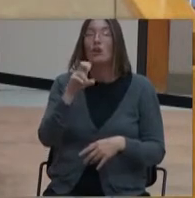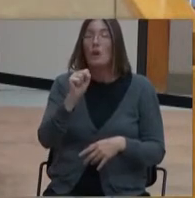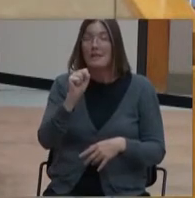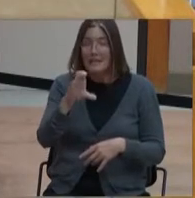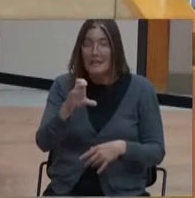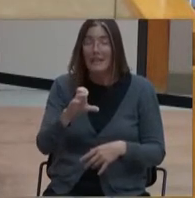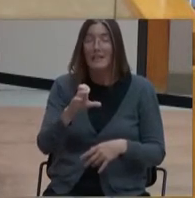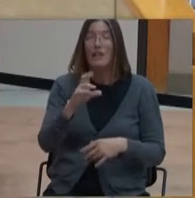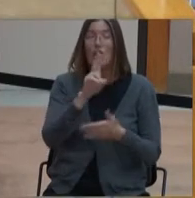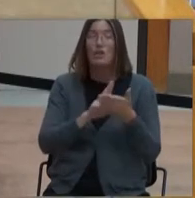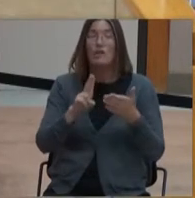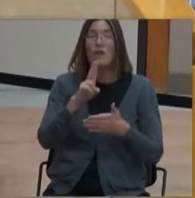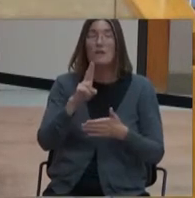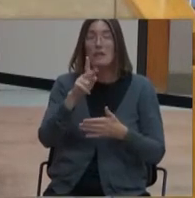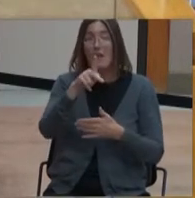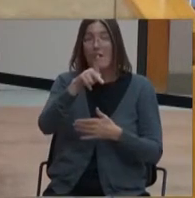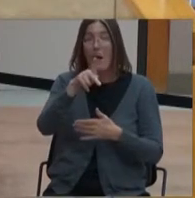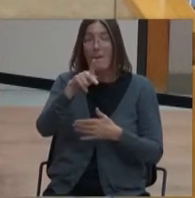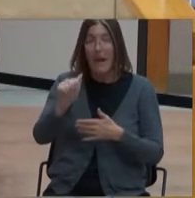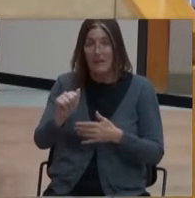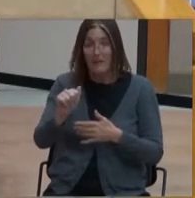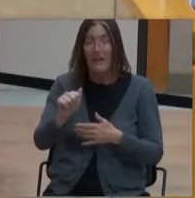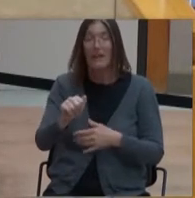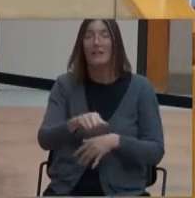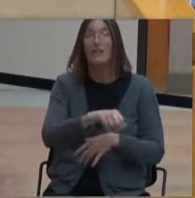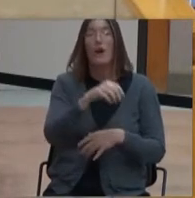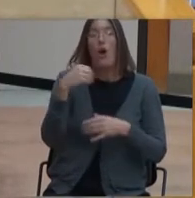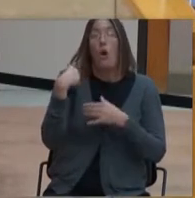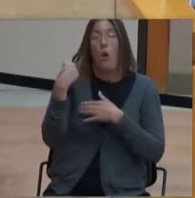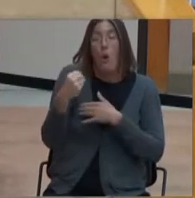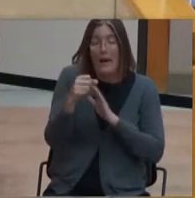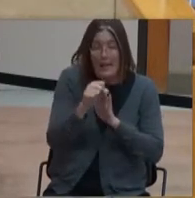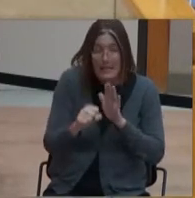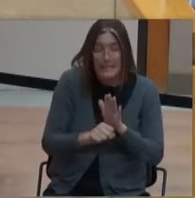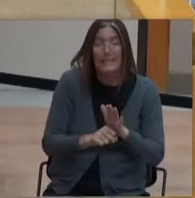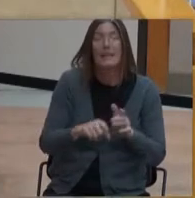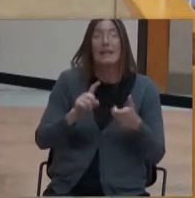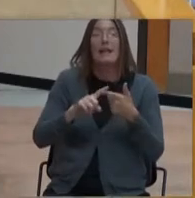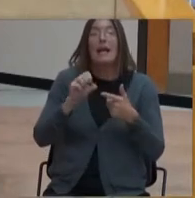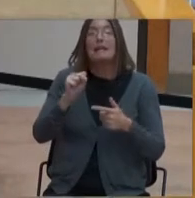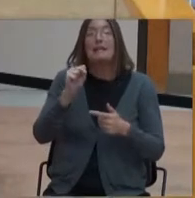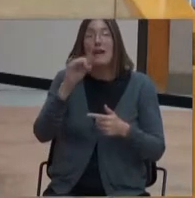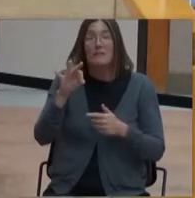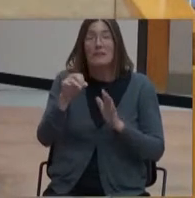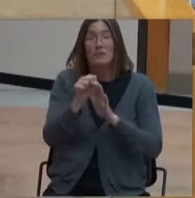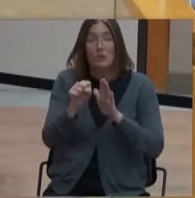Penn, Oregon State, and San Francisco State University.